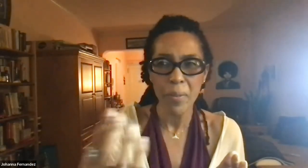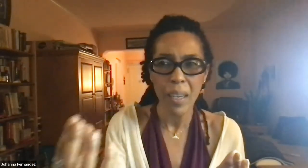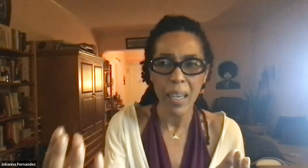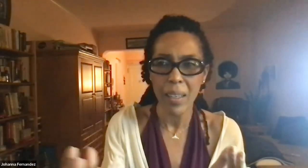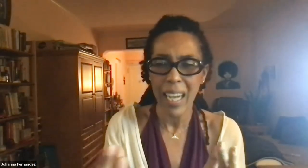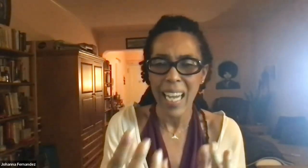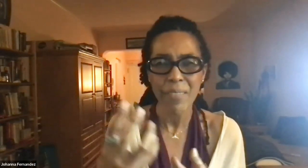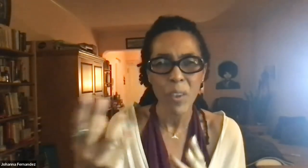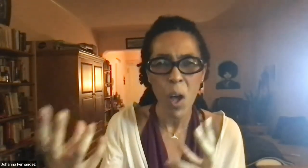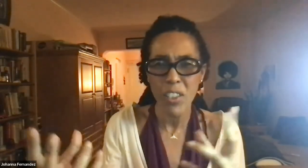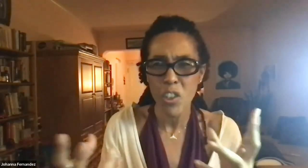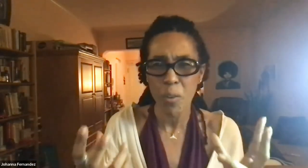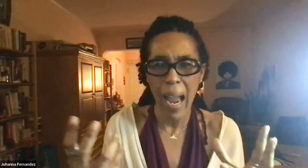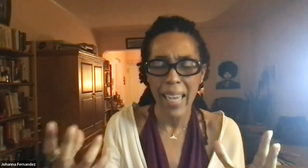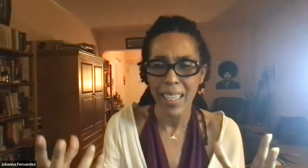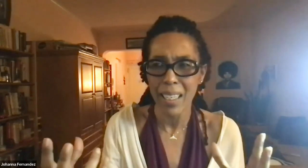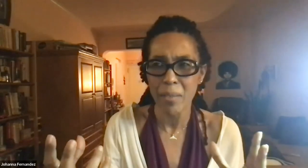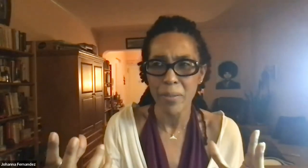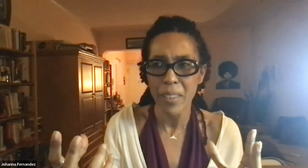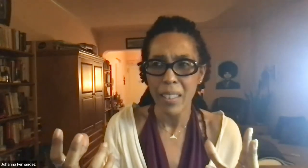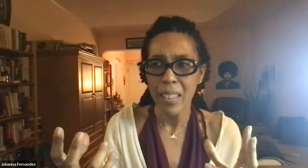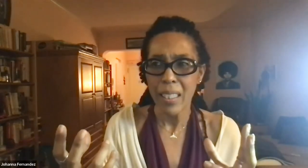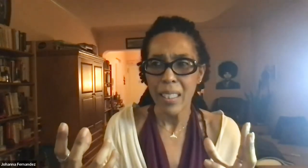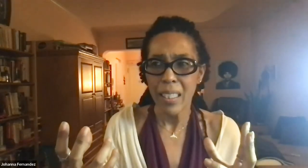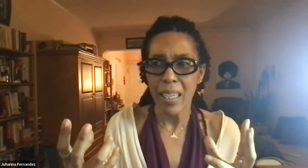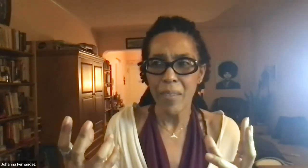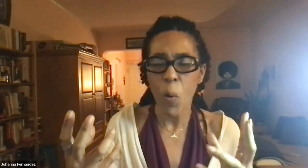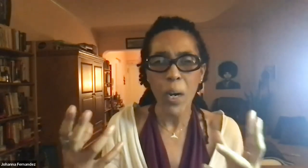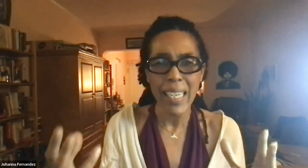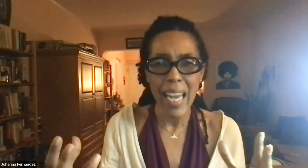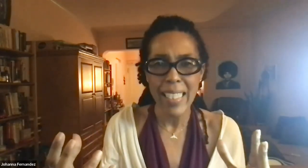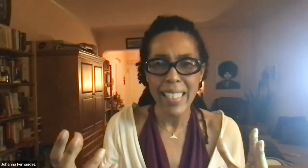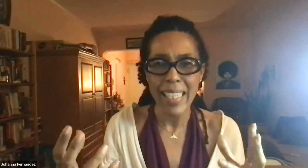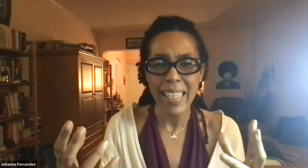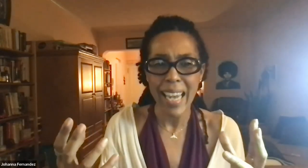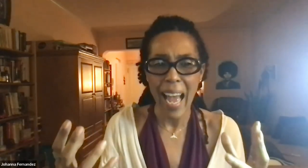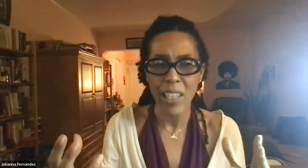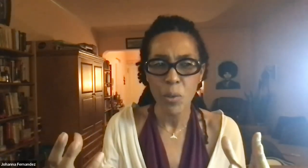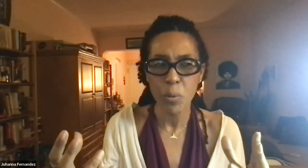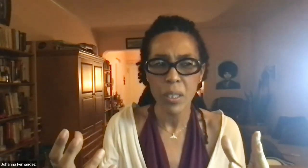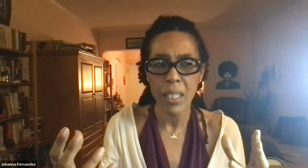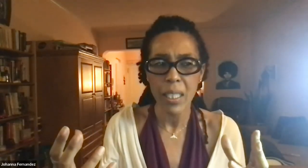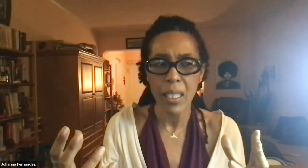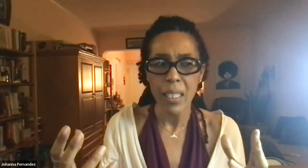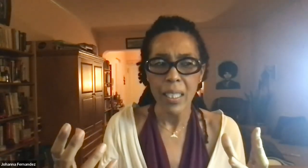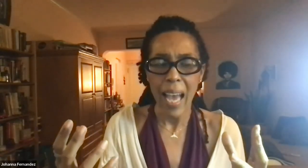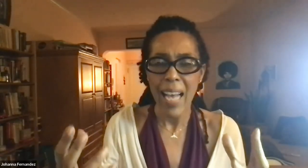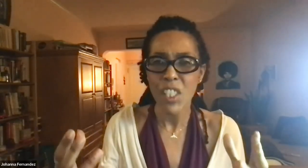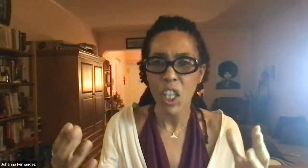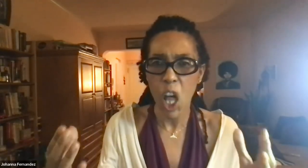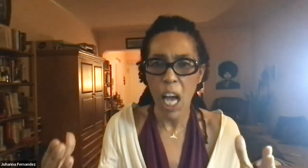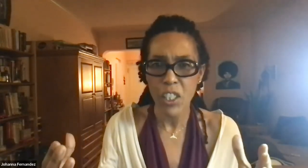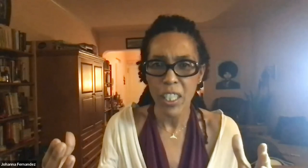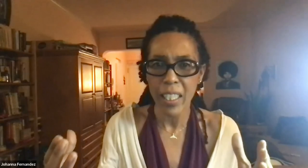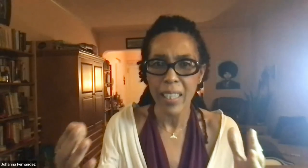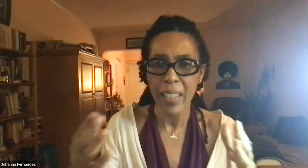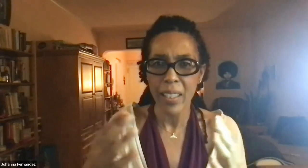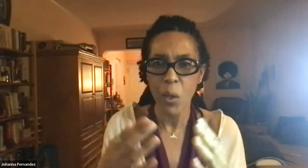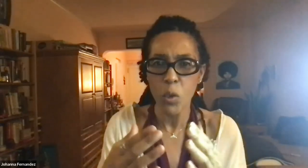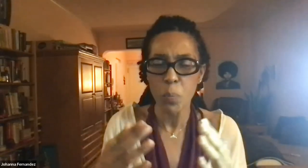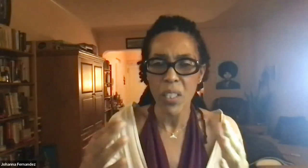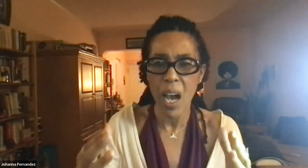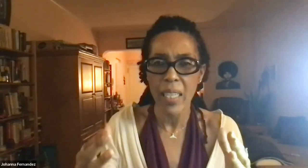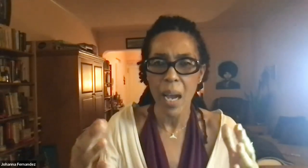We've kind of lost track of organizing that actually has a logic